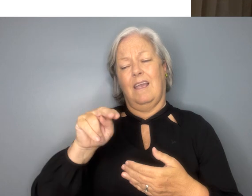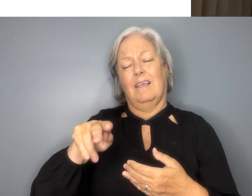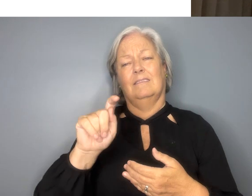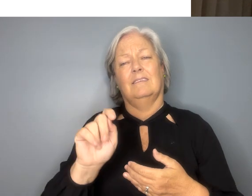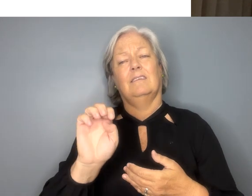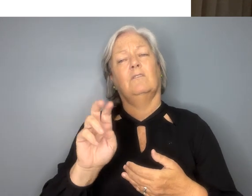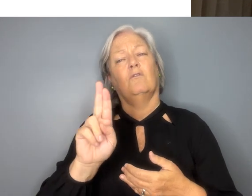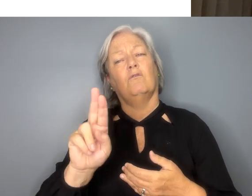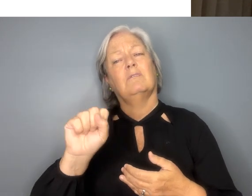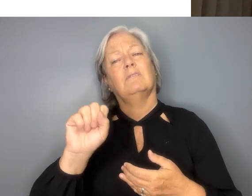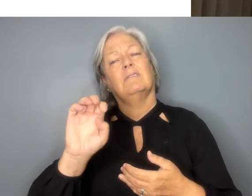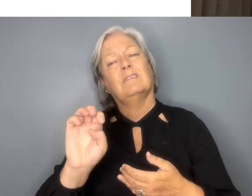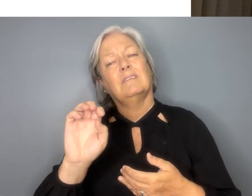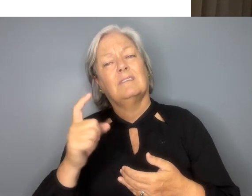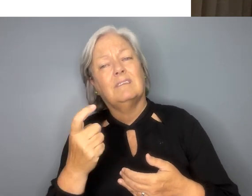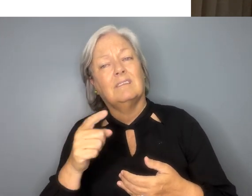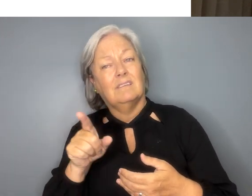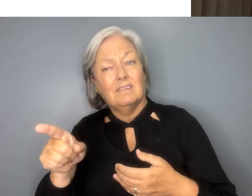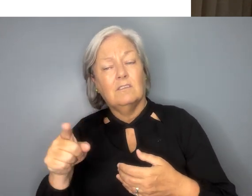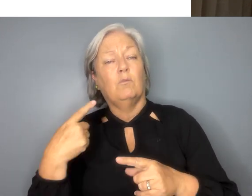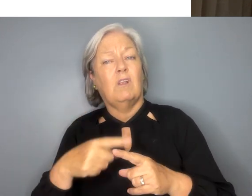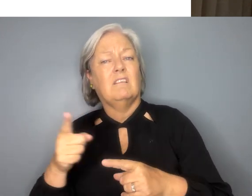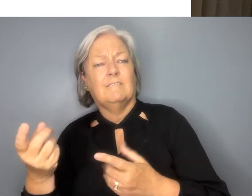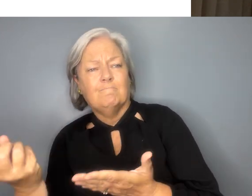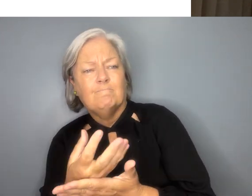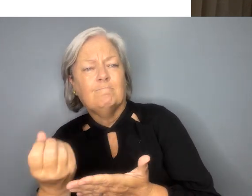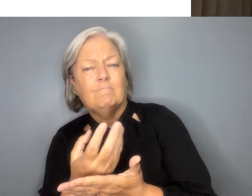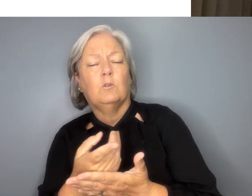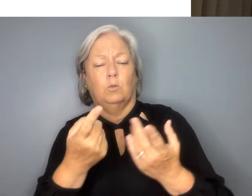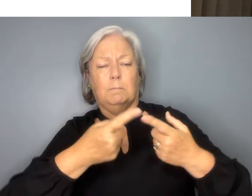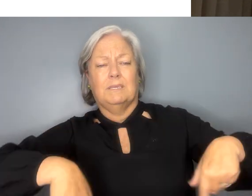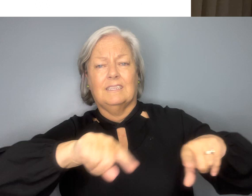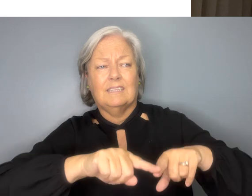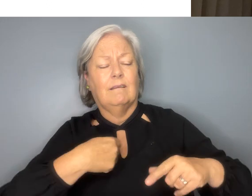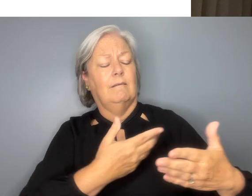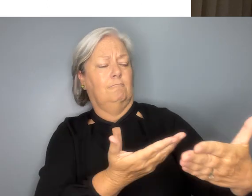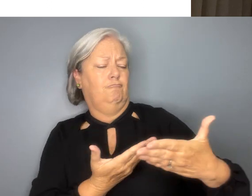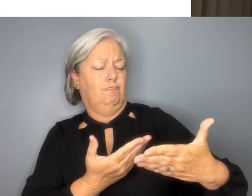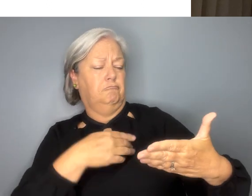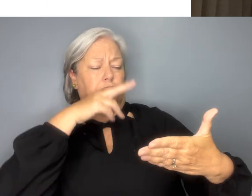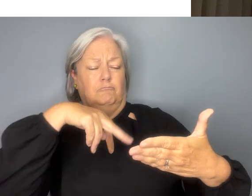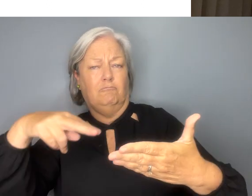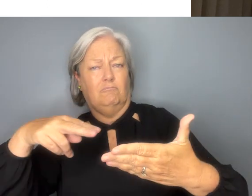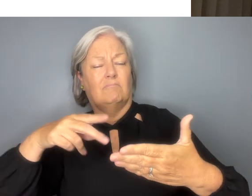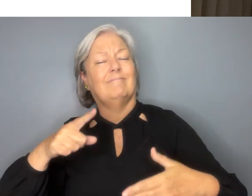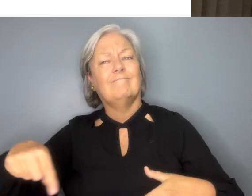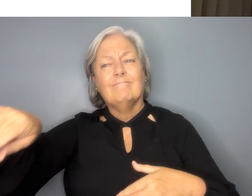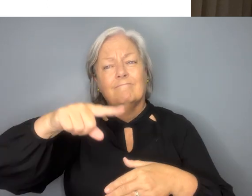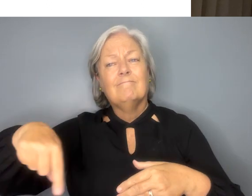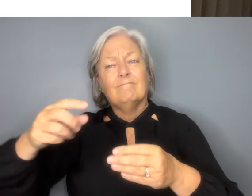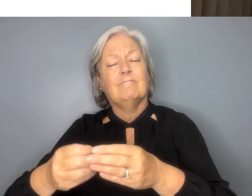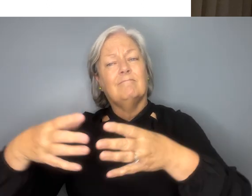their representative organisations to the committee, and the growing recognition that intersex